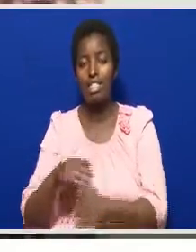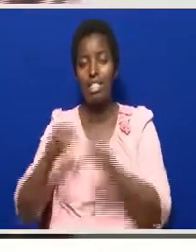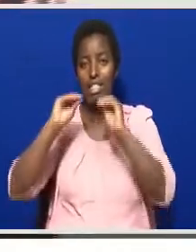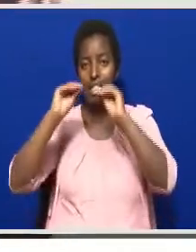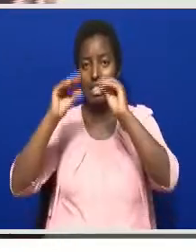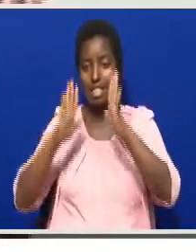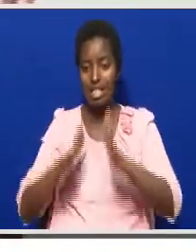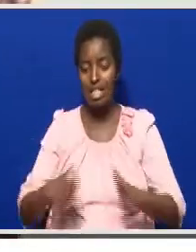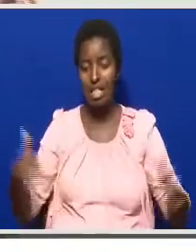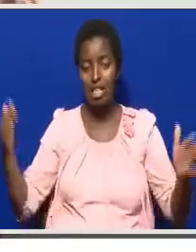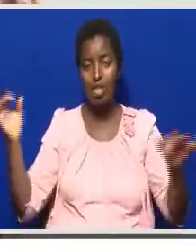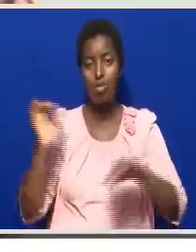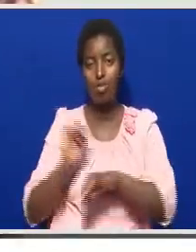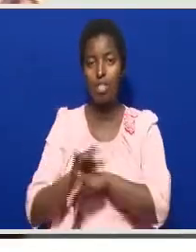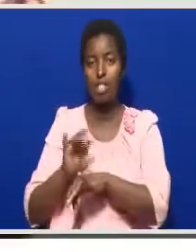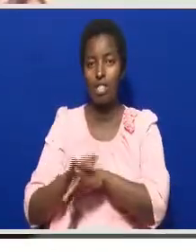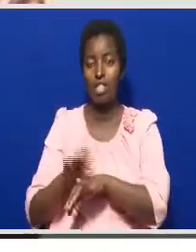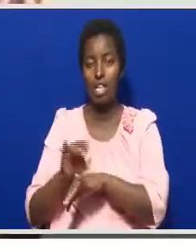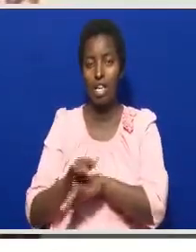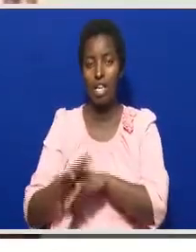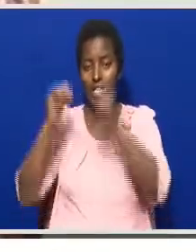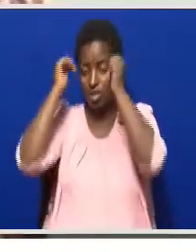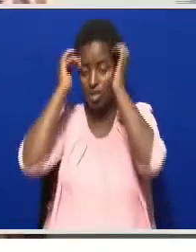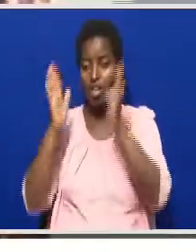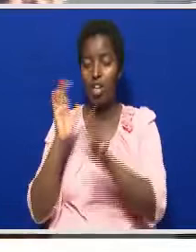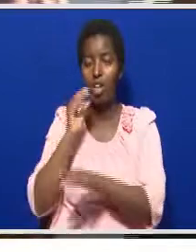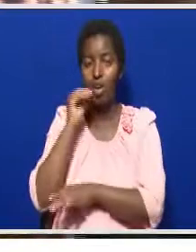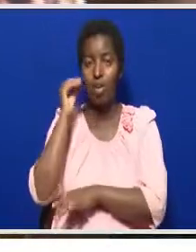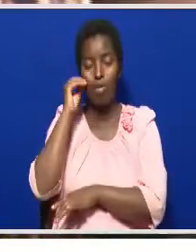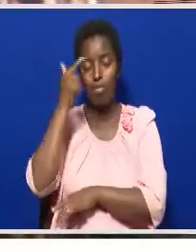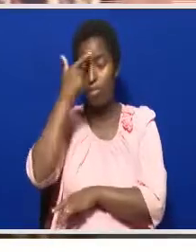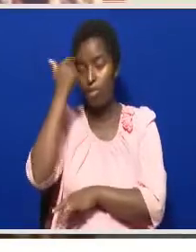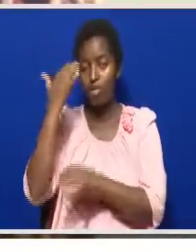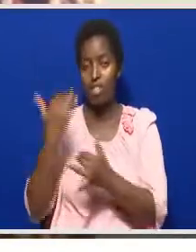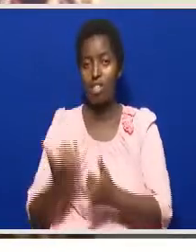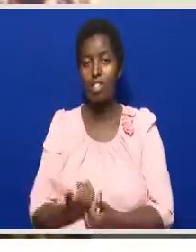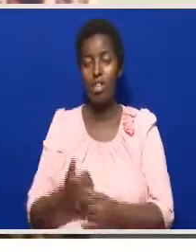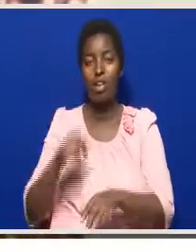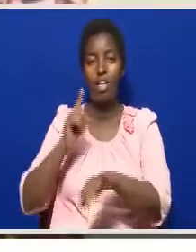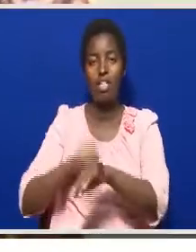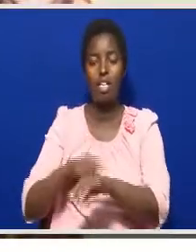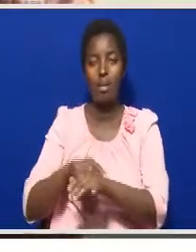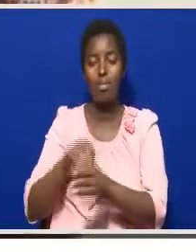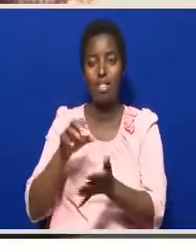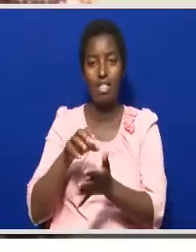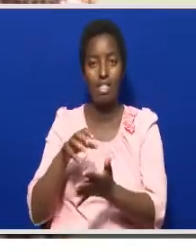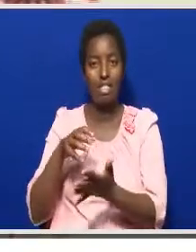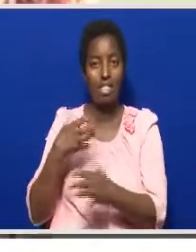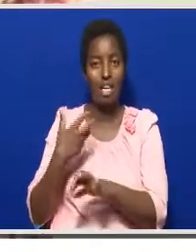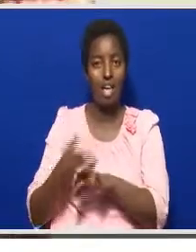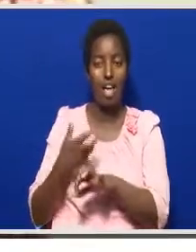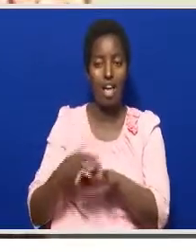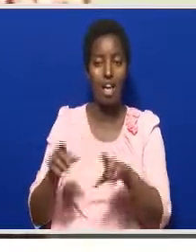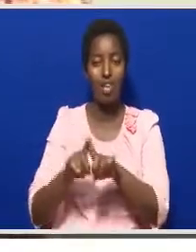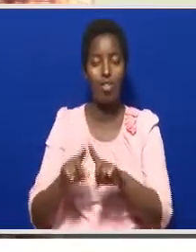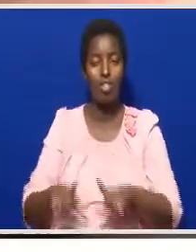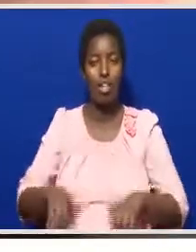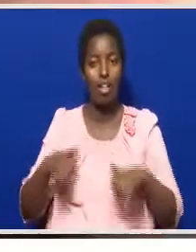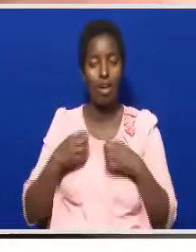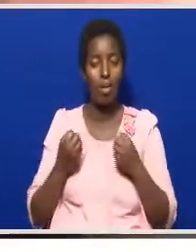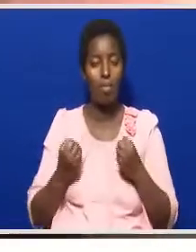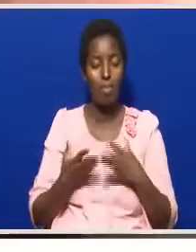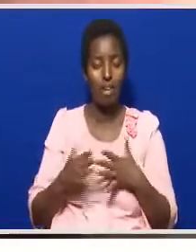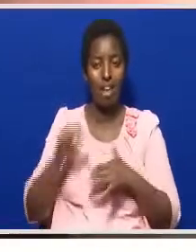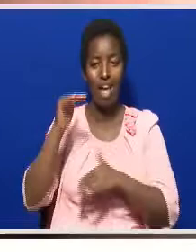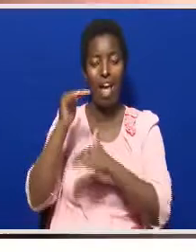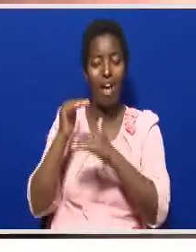students due to lack of fees, especially during this difficult time as the country's economy is high and the lives of many have gone